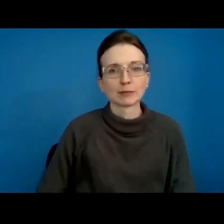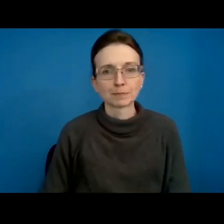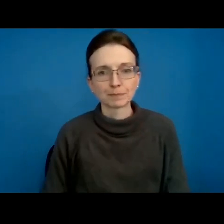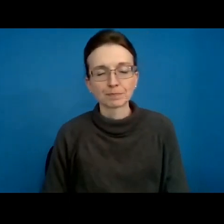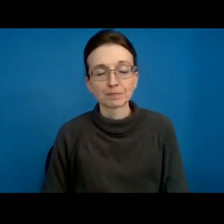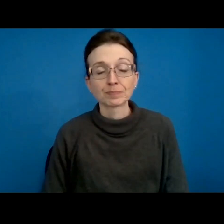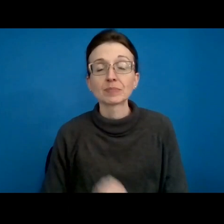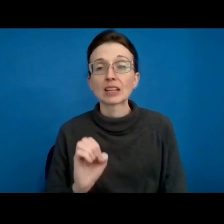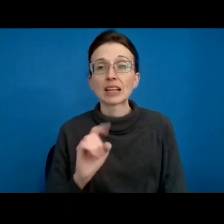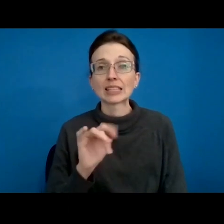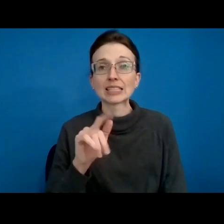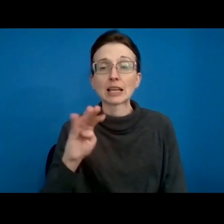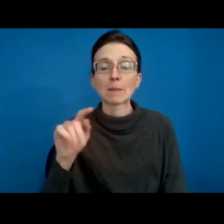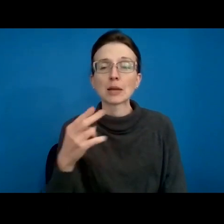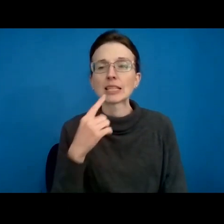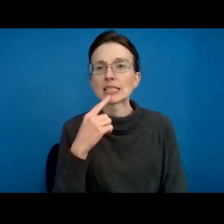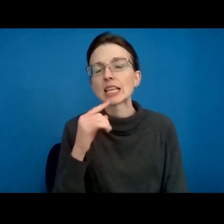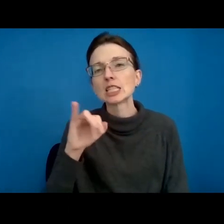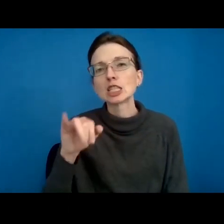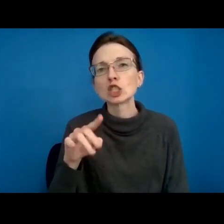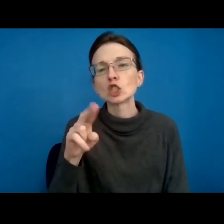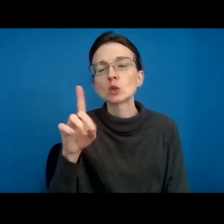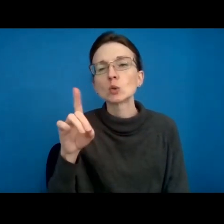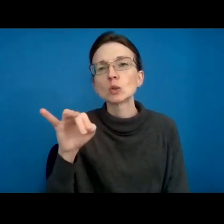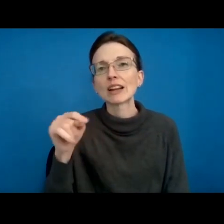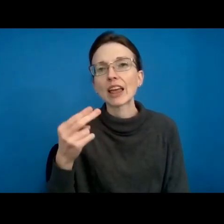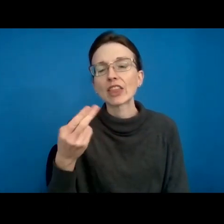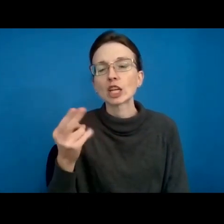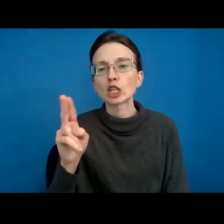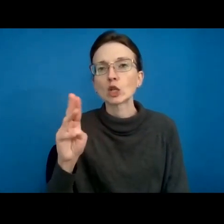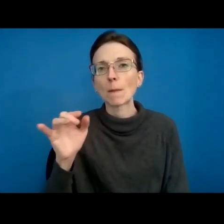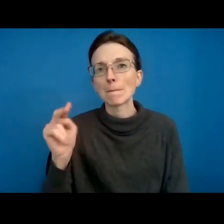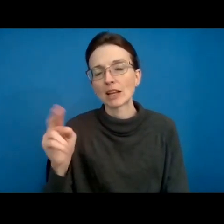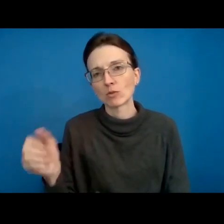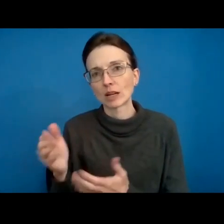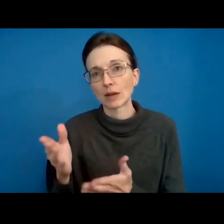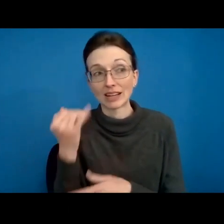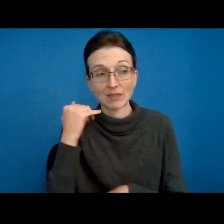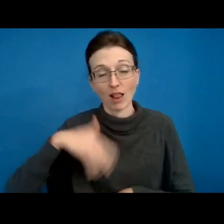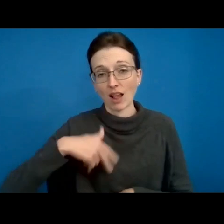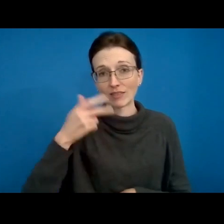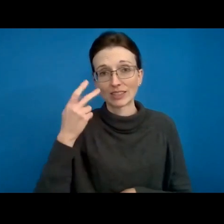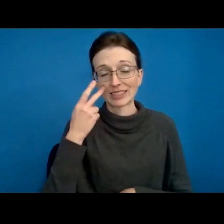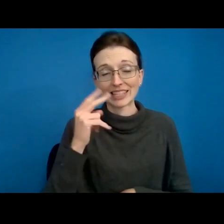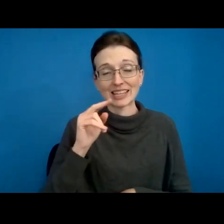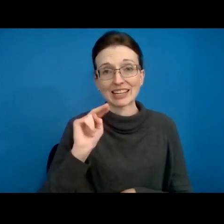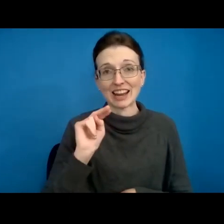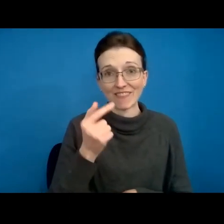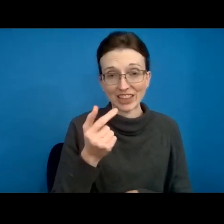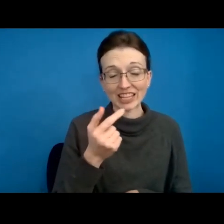Elizabeth in the chat is suggesting Judith Human. And for anyone who hasn't watched Crip Camp yet on Netflix, I highly